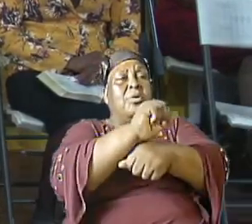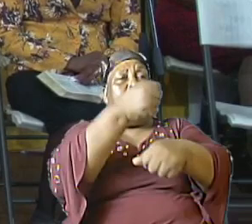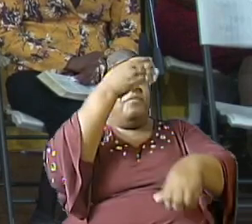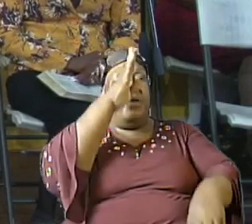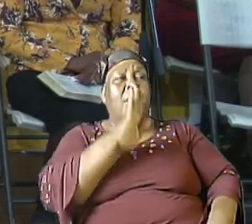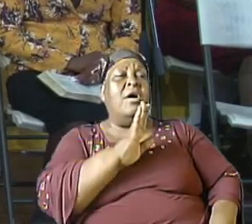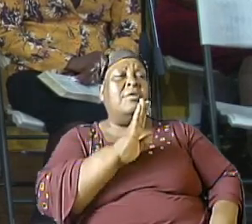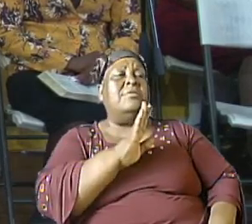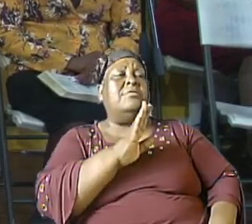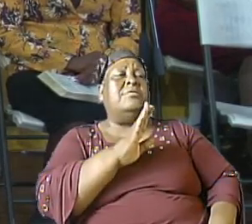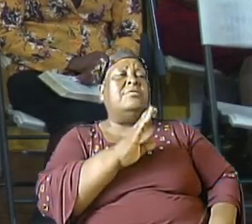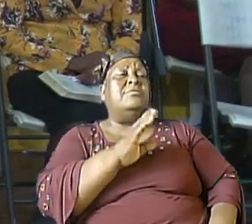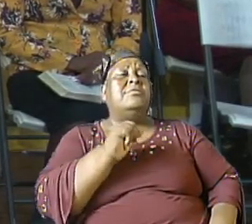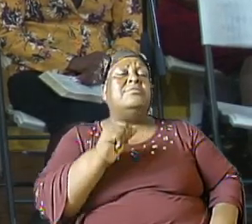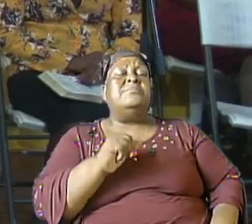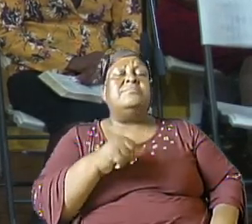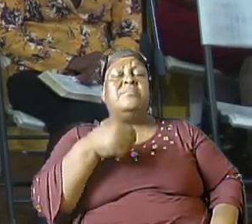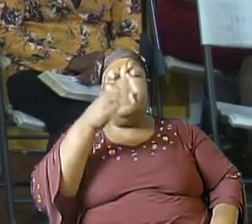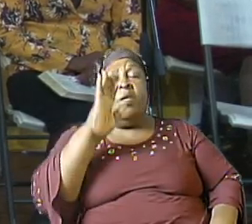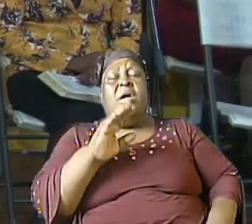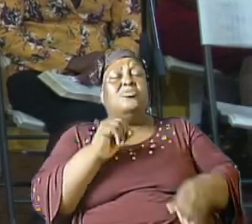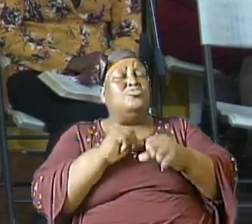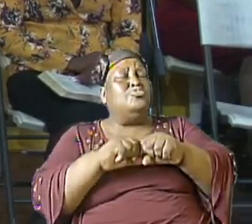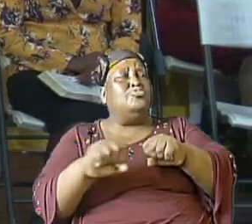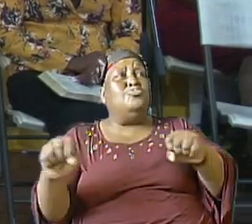And you see, God is so